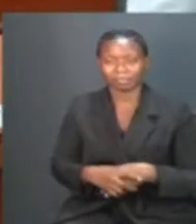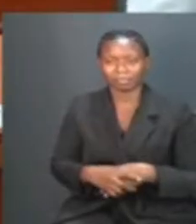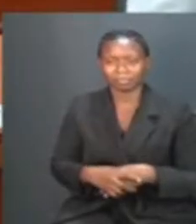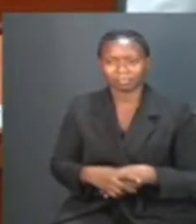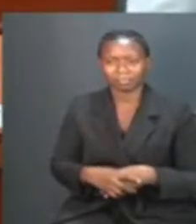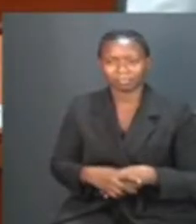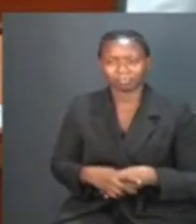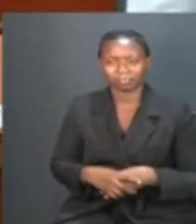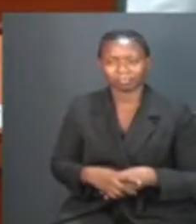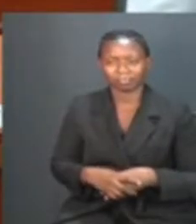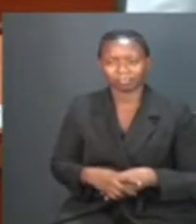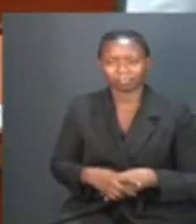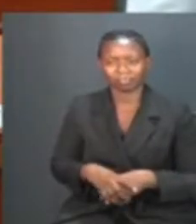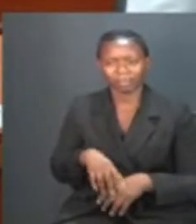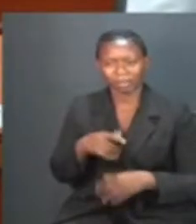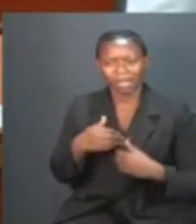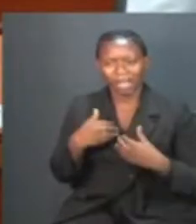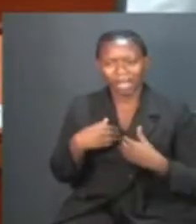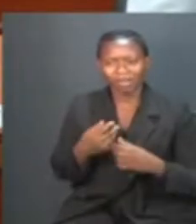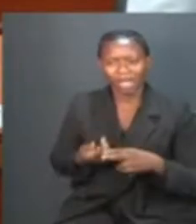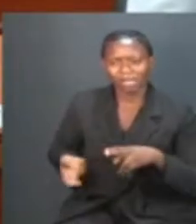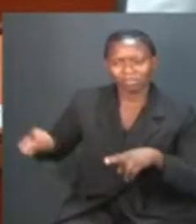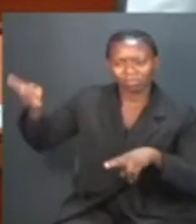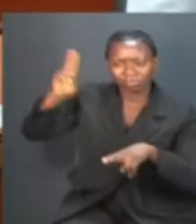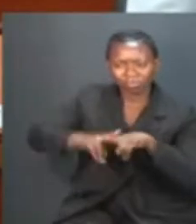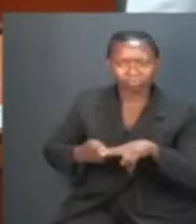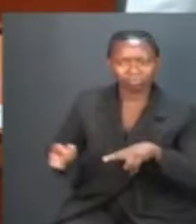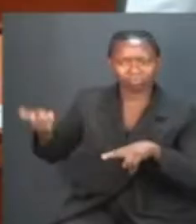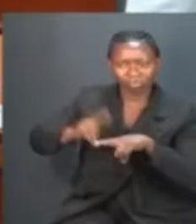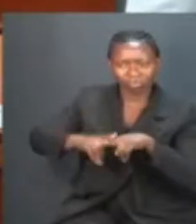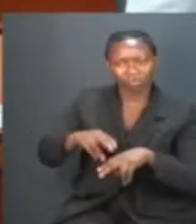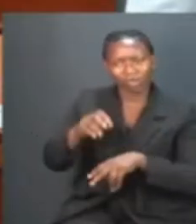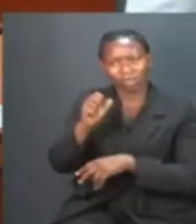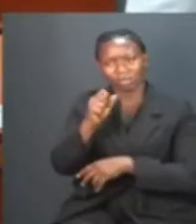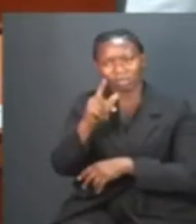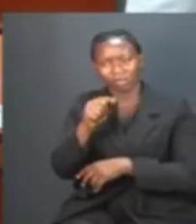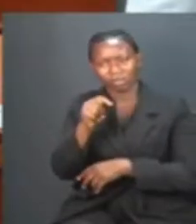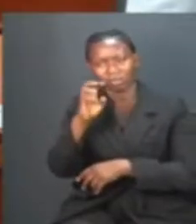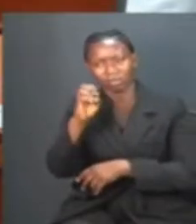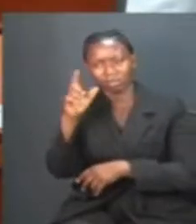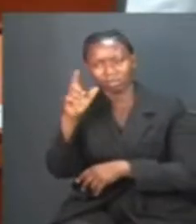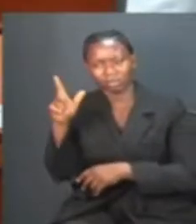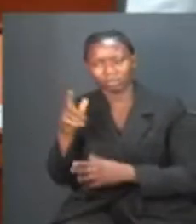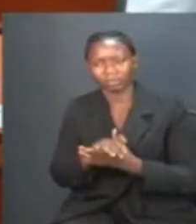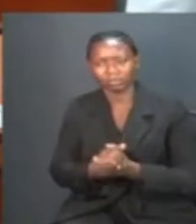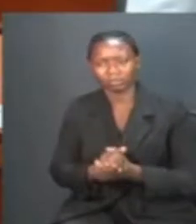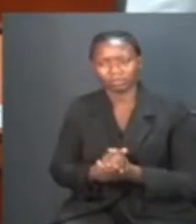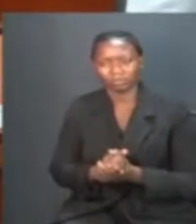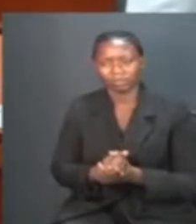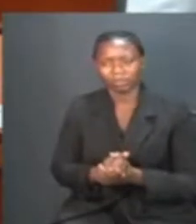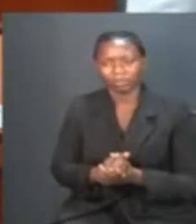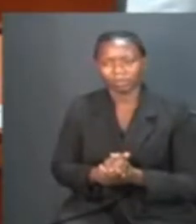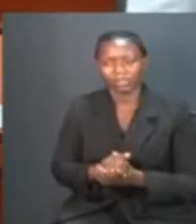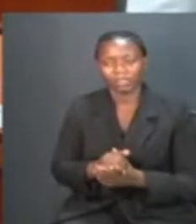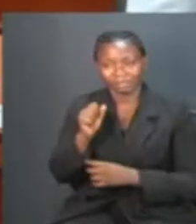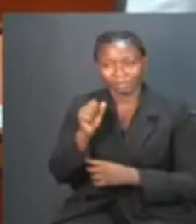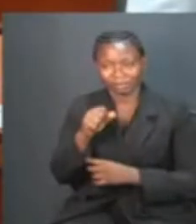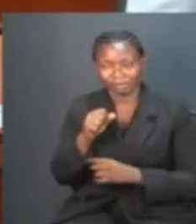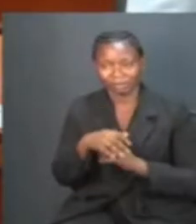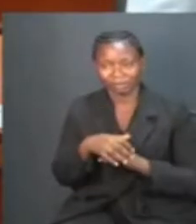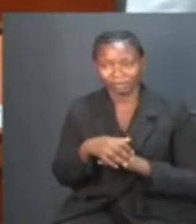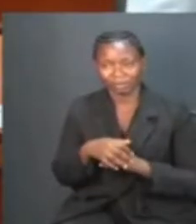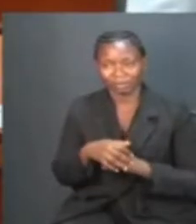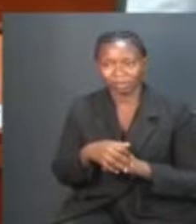He has increased the capacity of his steel manufacturing plant, and yet